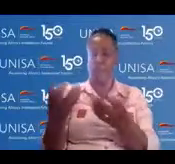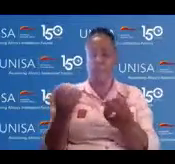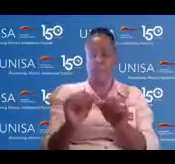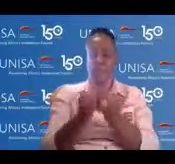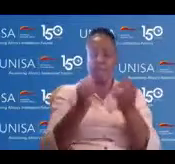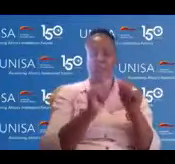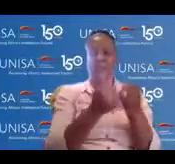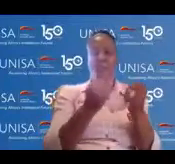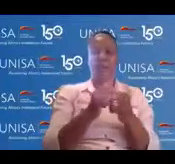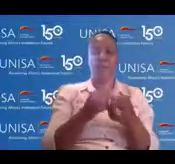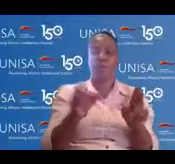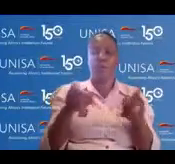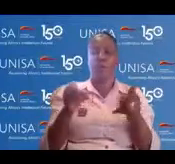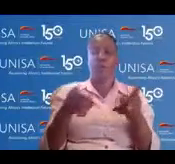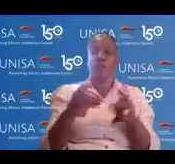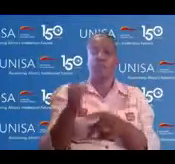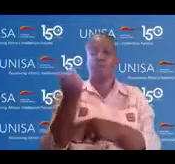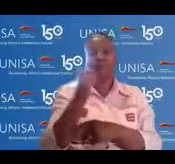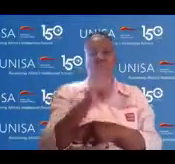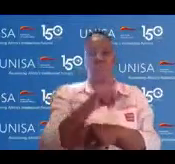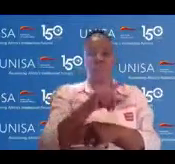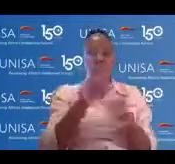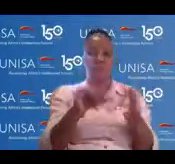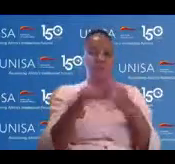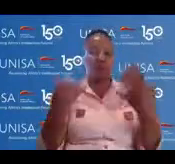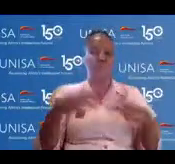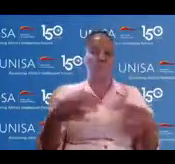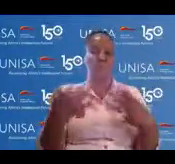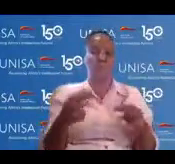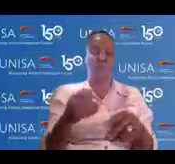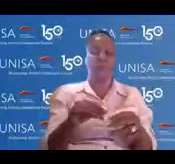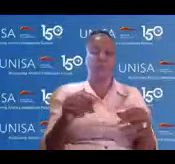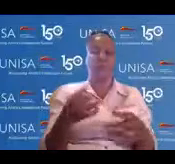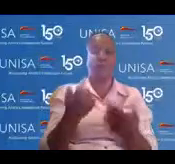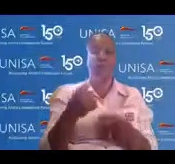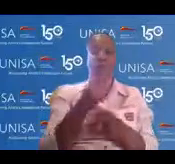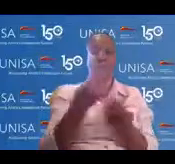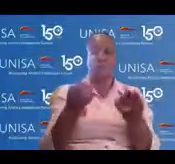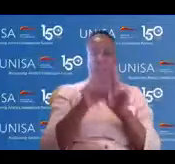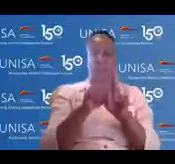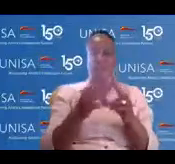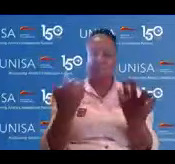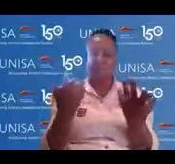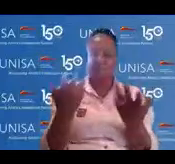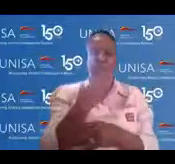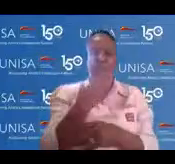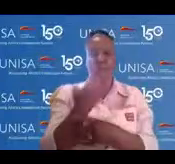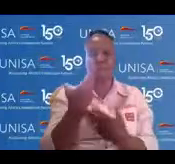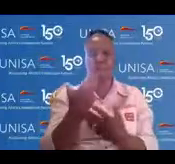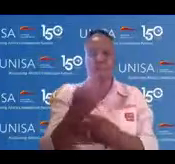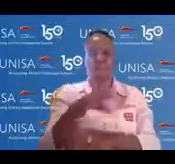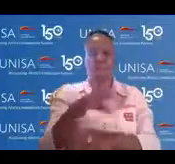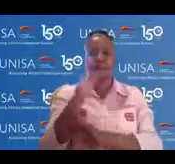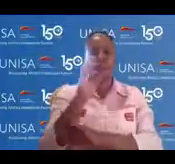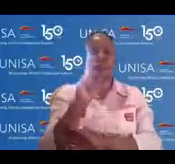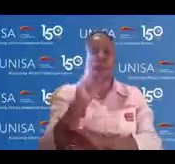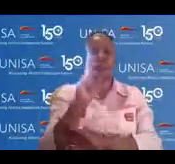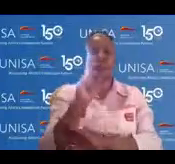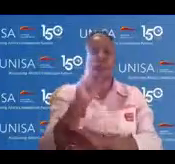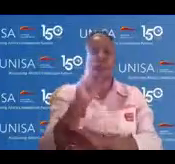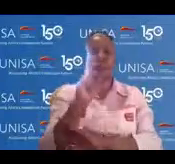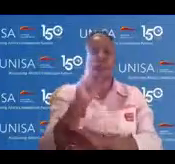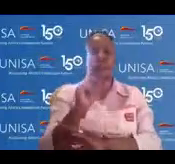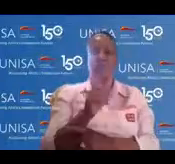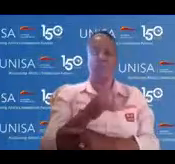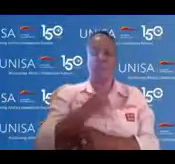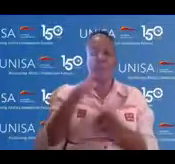call them because this is a critical period for the institution. And please remember to always utilize your MyLife email account